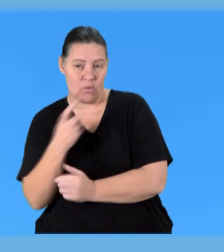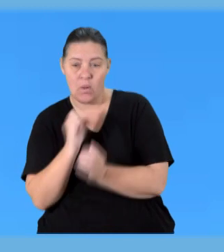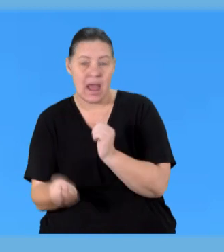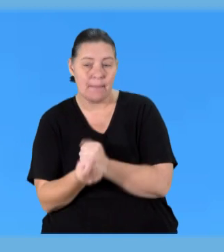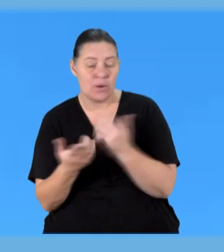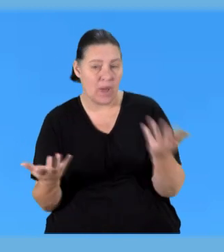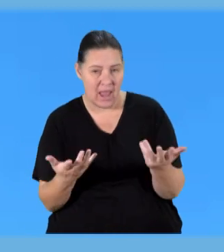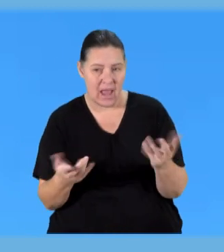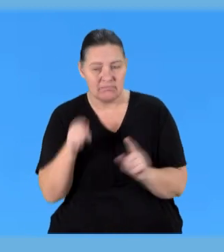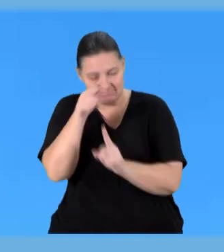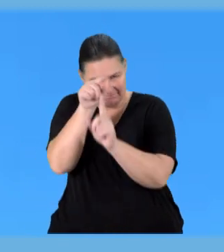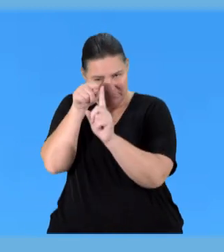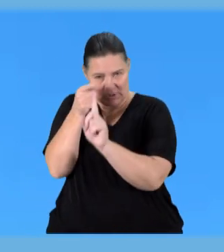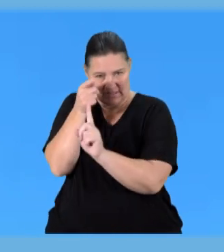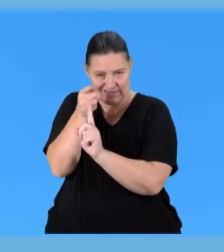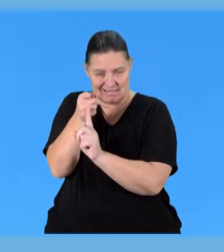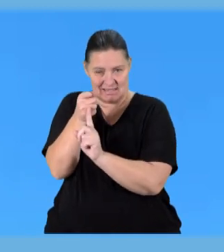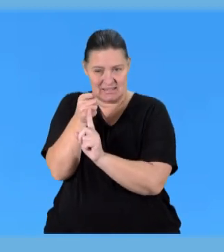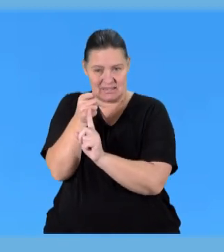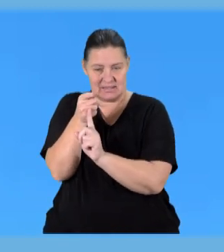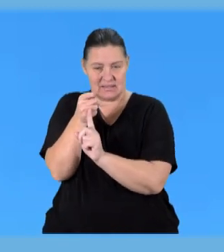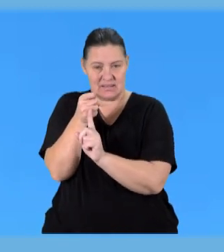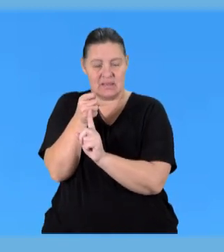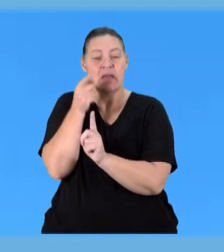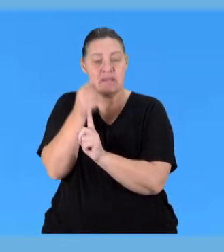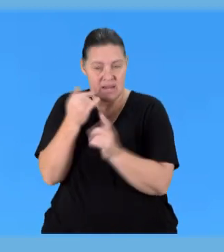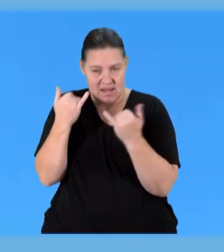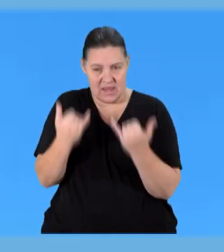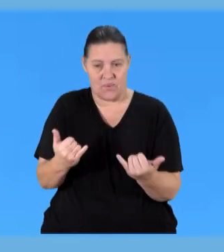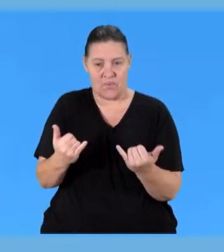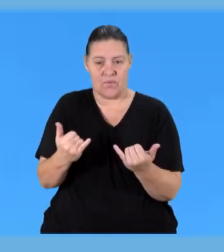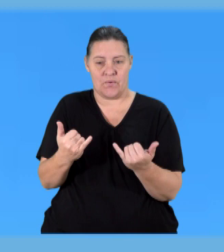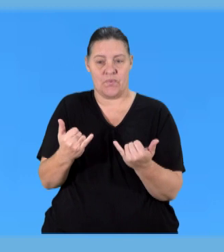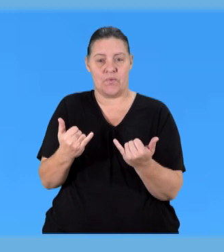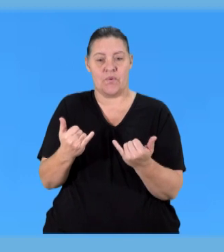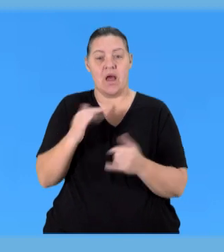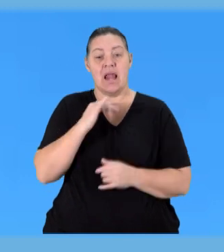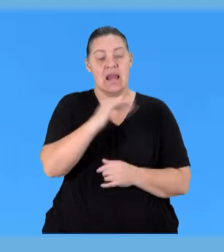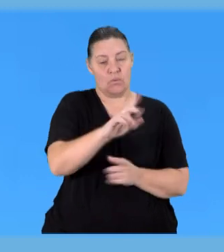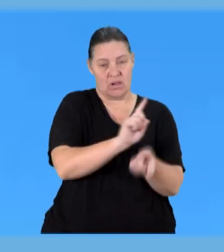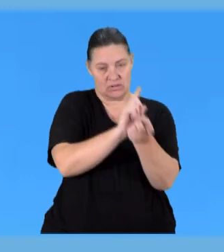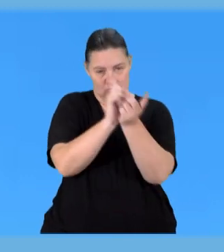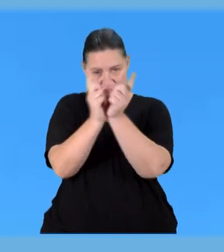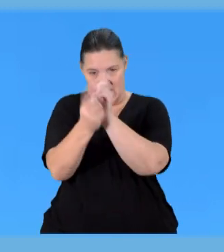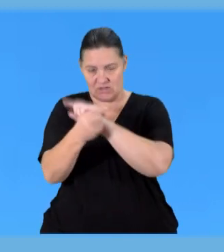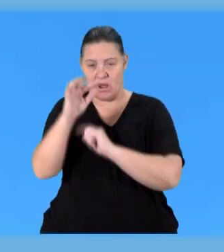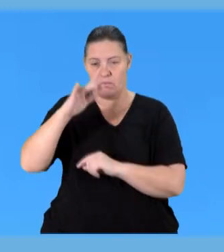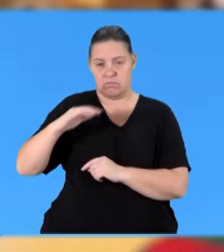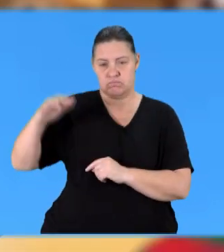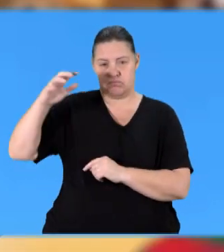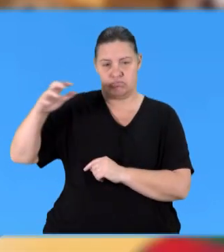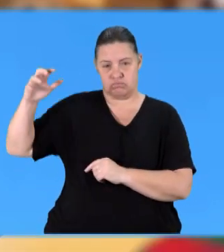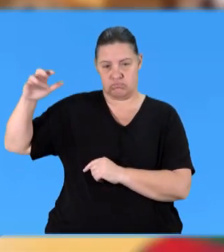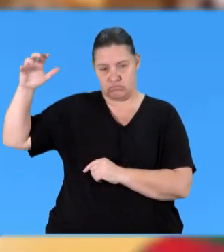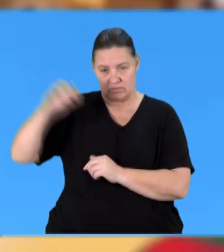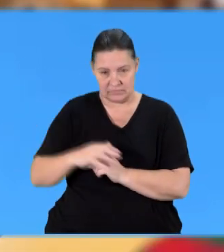to be happening at this point here. So at that point, that's where now the liquid, it is going to be vaporizing. As